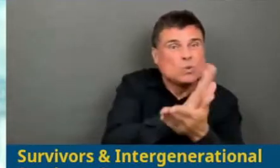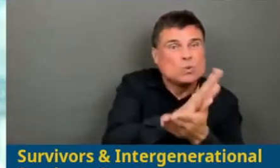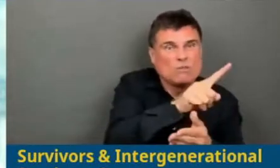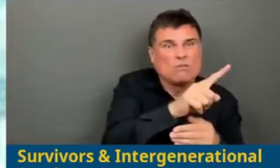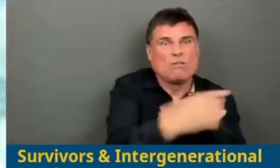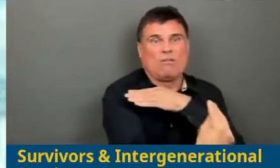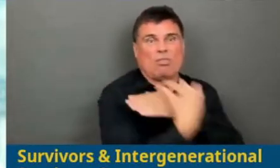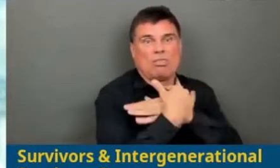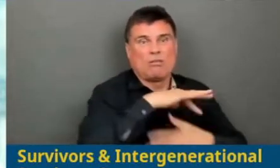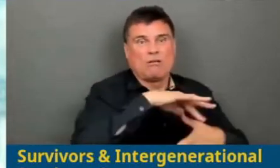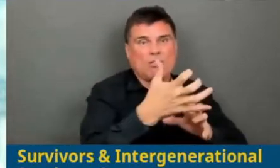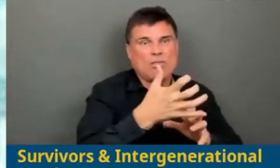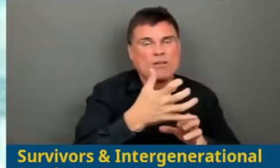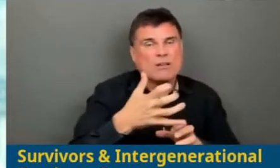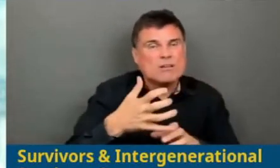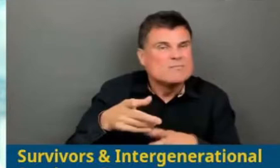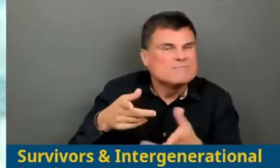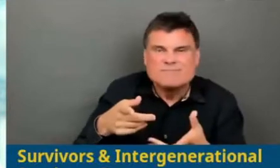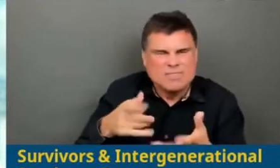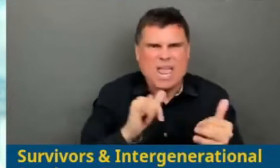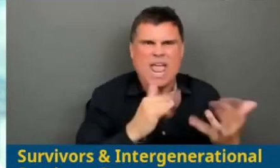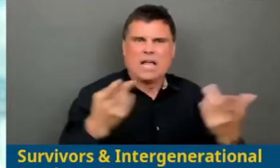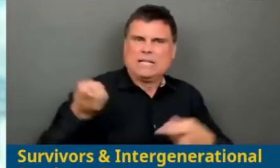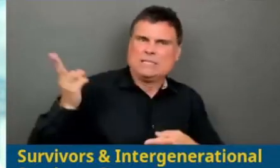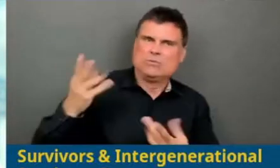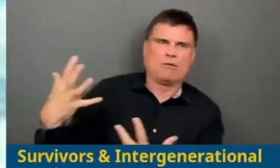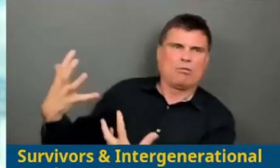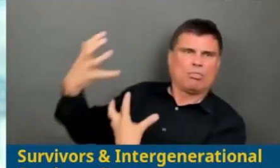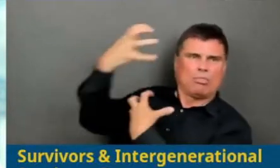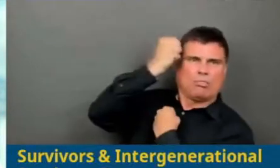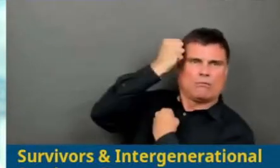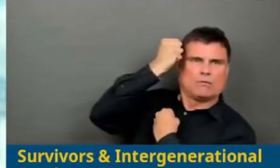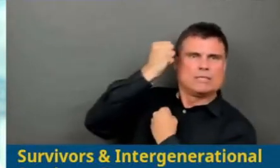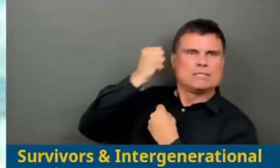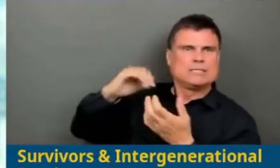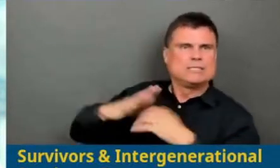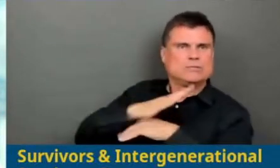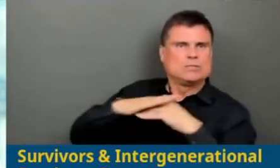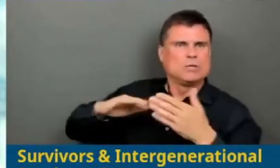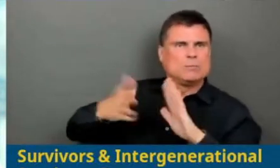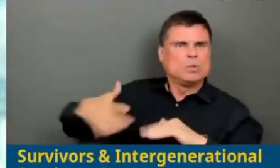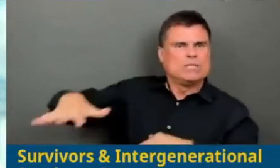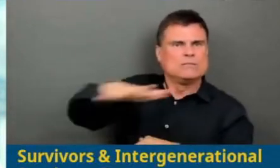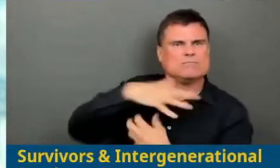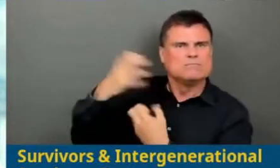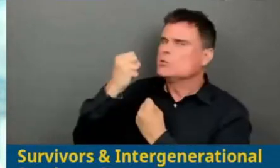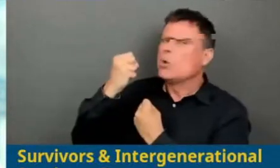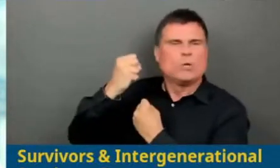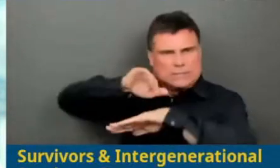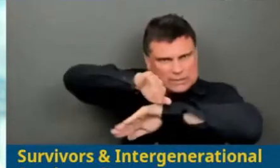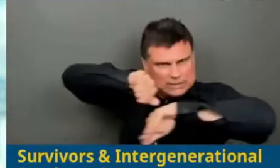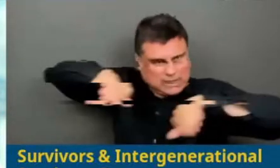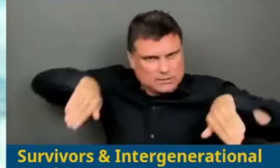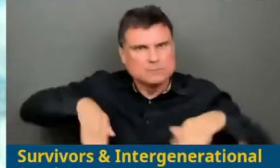need to address head-on as a province and heal from. BC can and will do better.